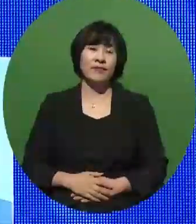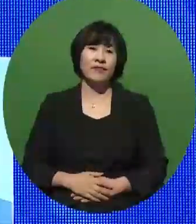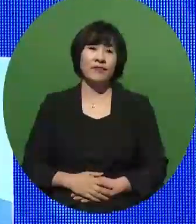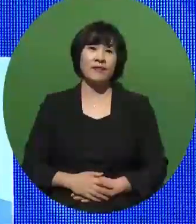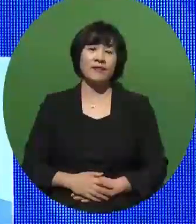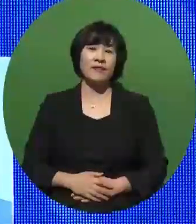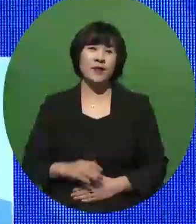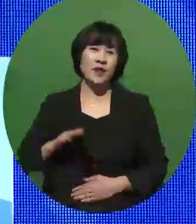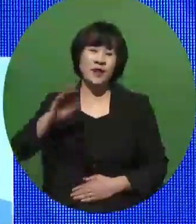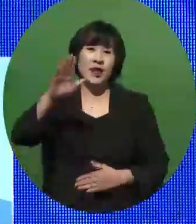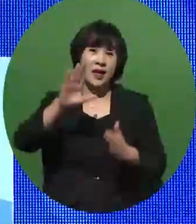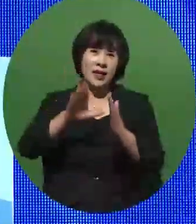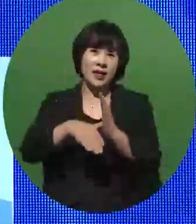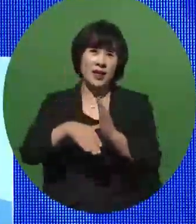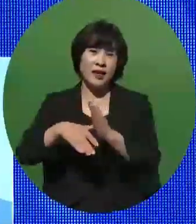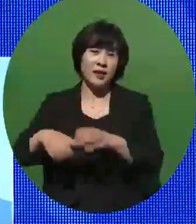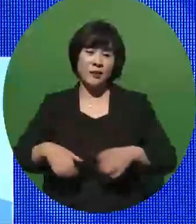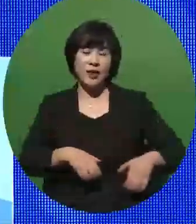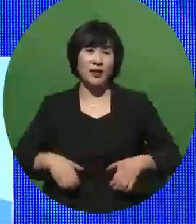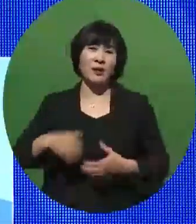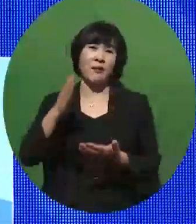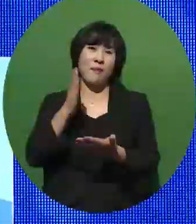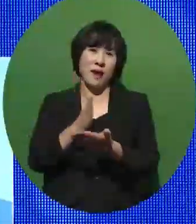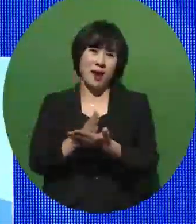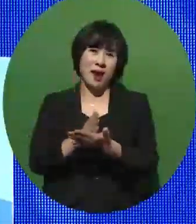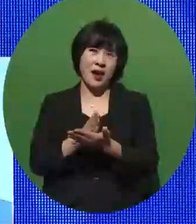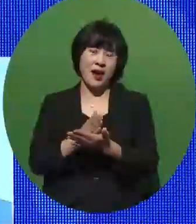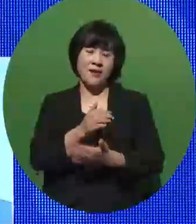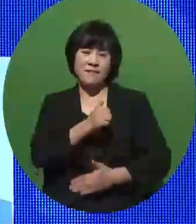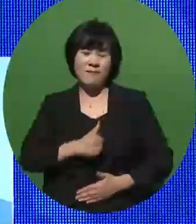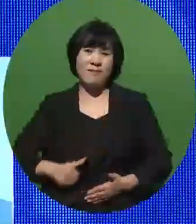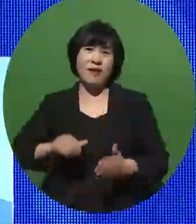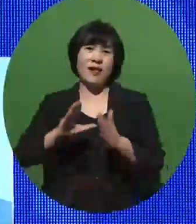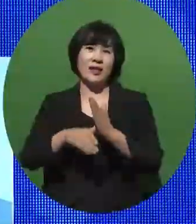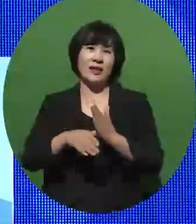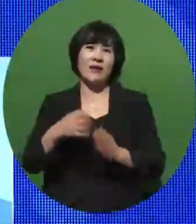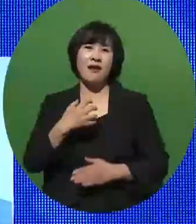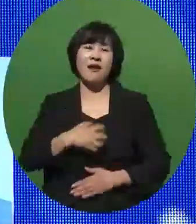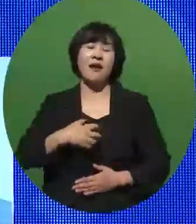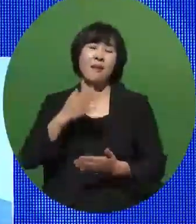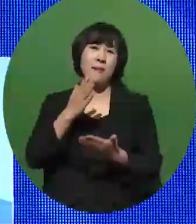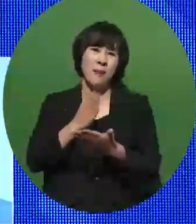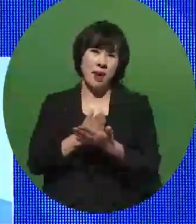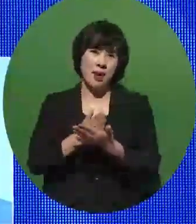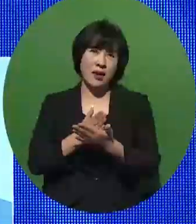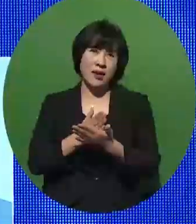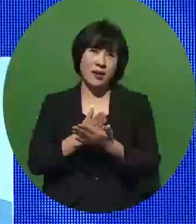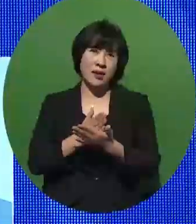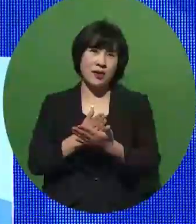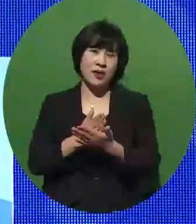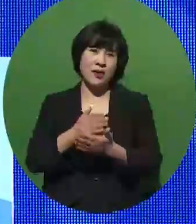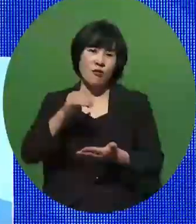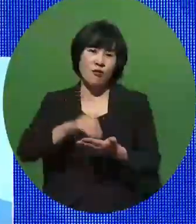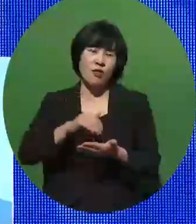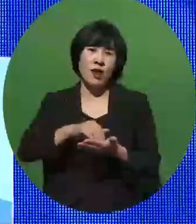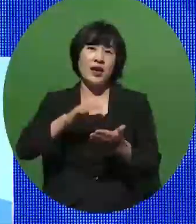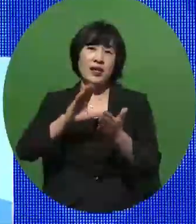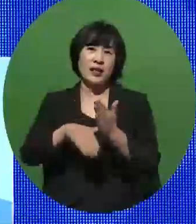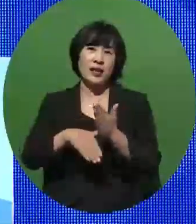us. It's been a long time, but we miss him even more. Do not hesitate to move forward. Do not